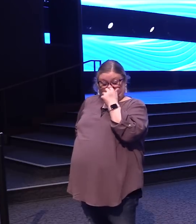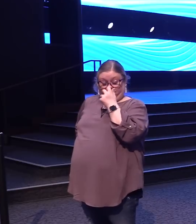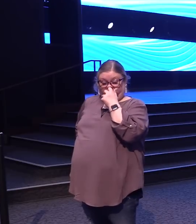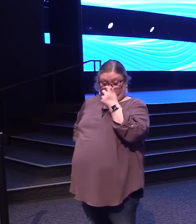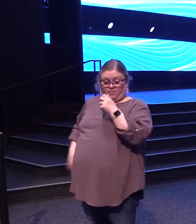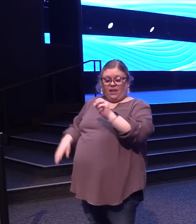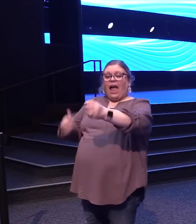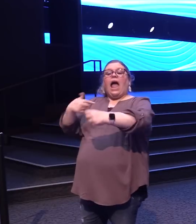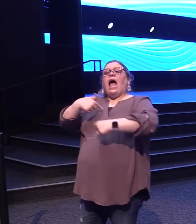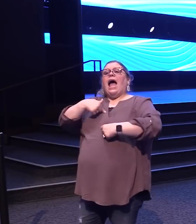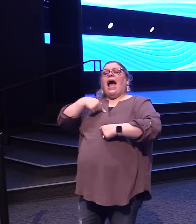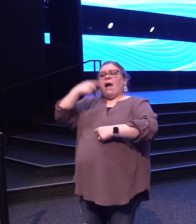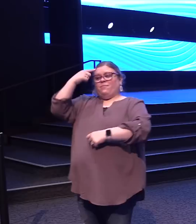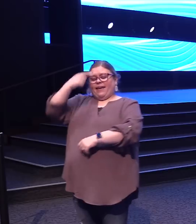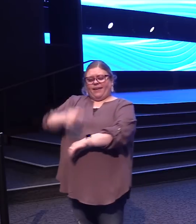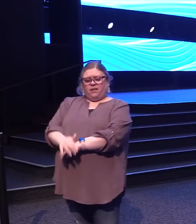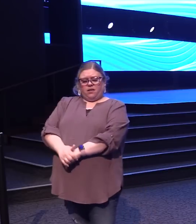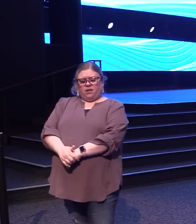And I'm just thinking,